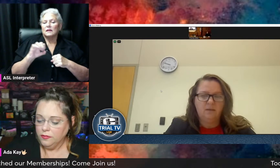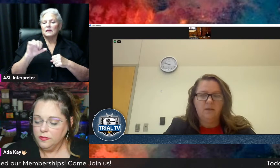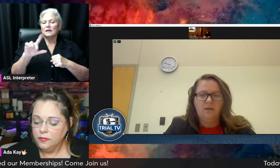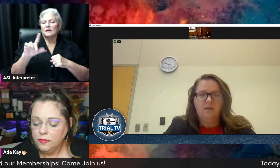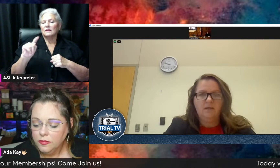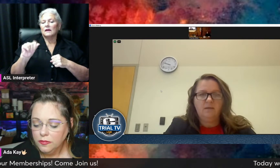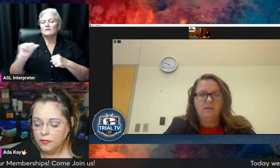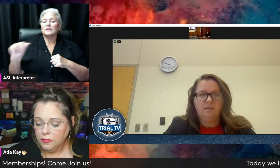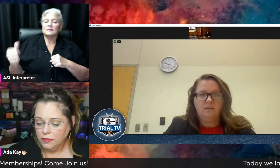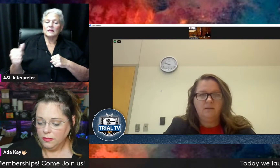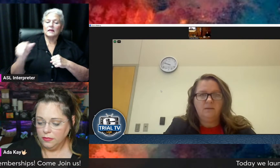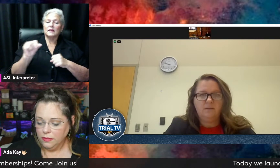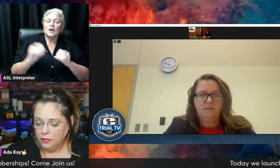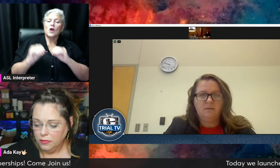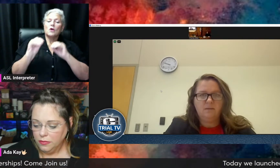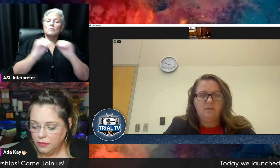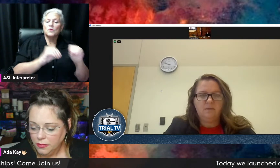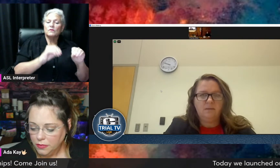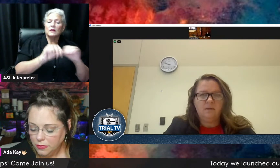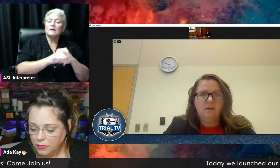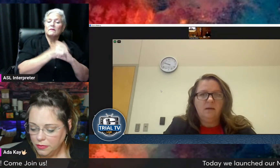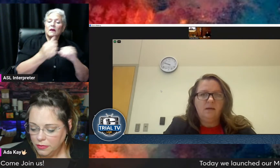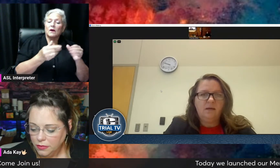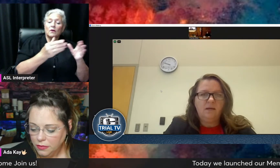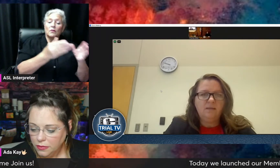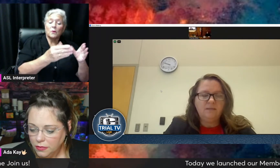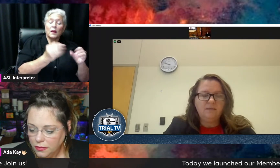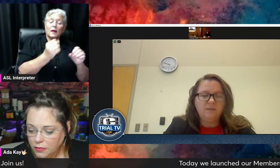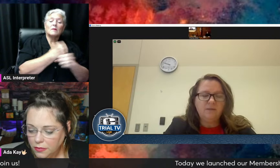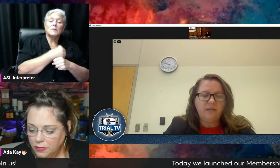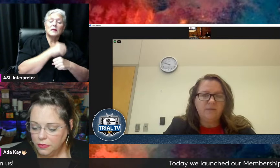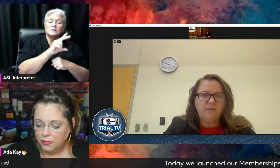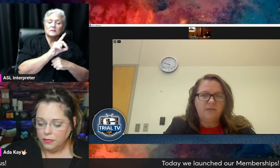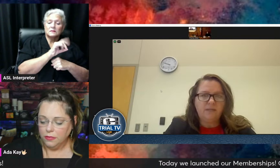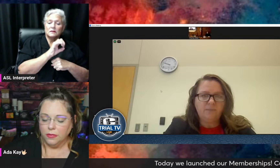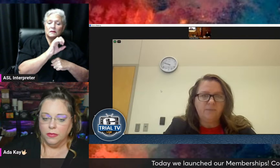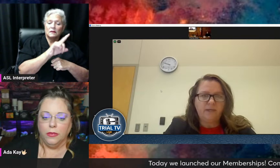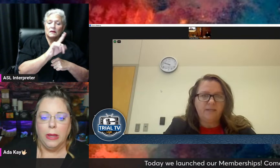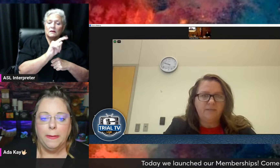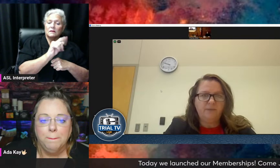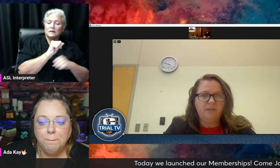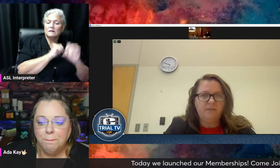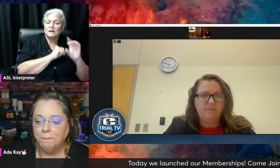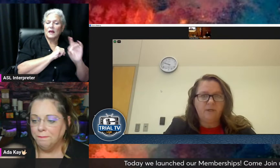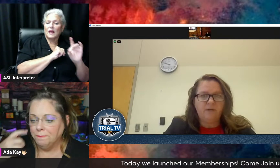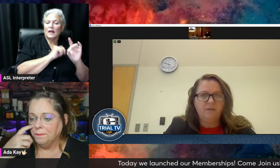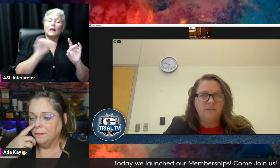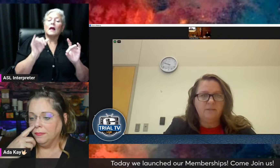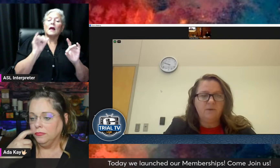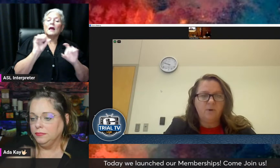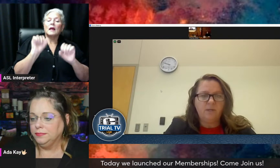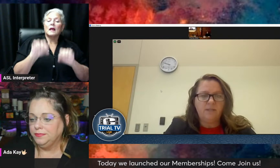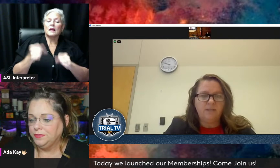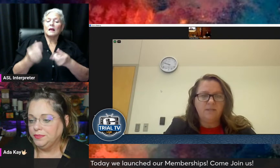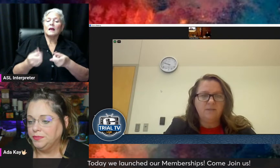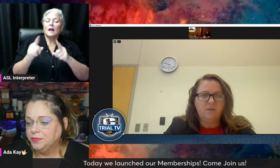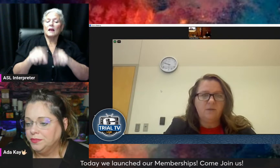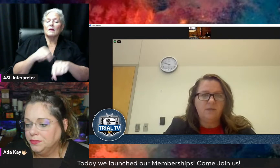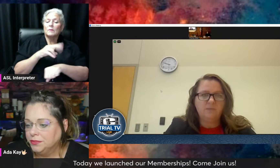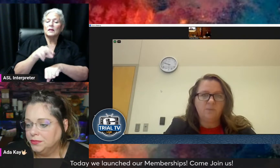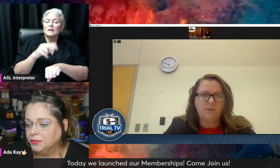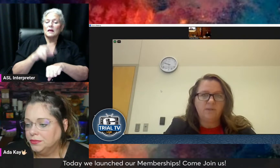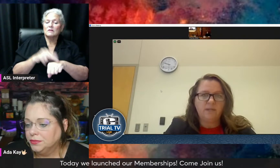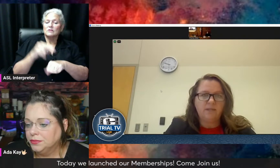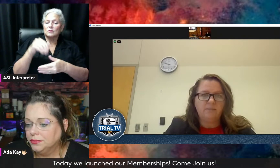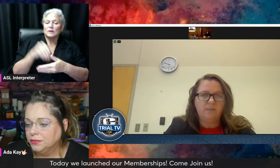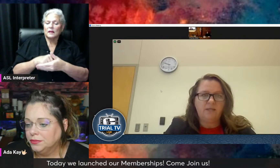8. Who would be doing the shifting? It does occur naturally in the plant, but in very small quantities, so